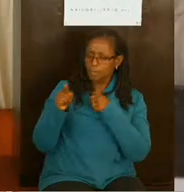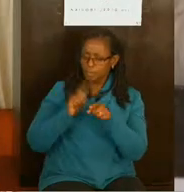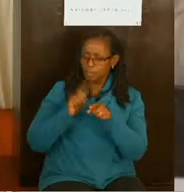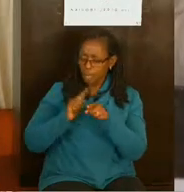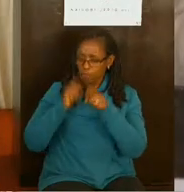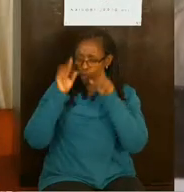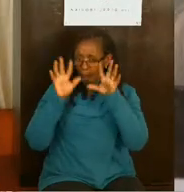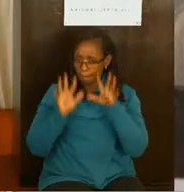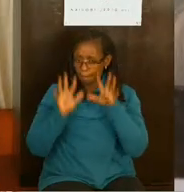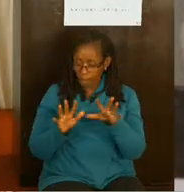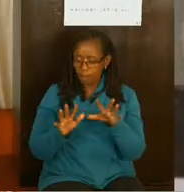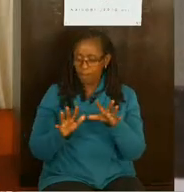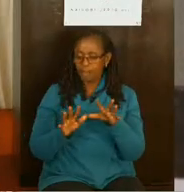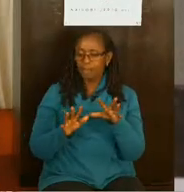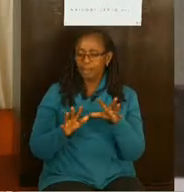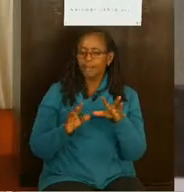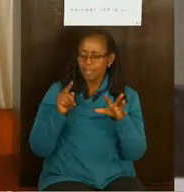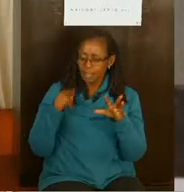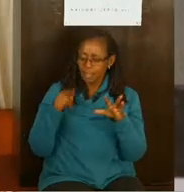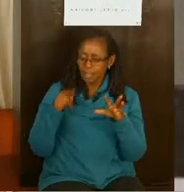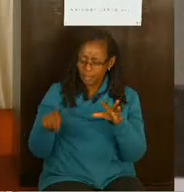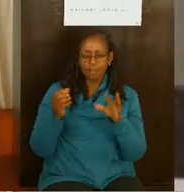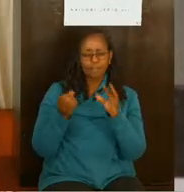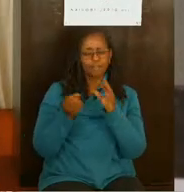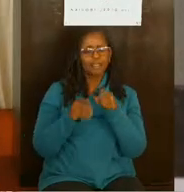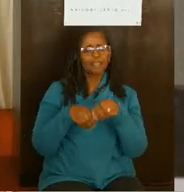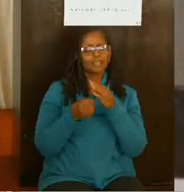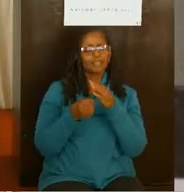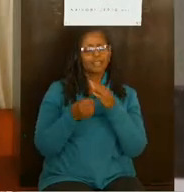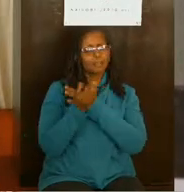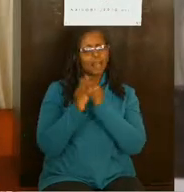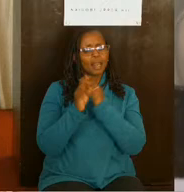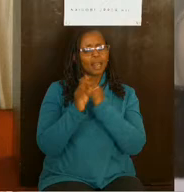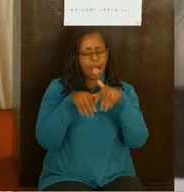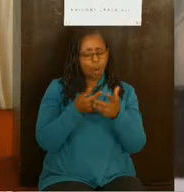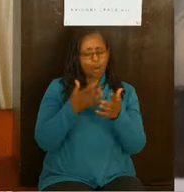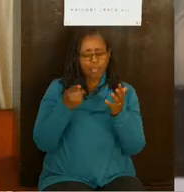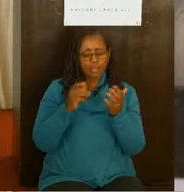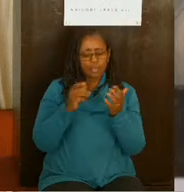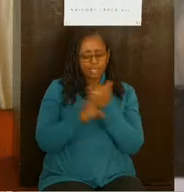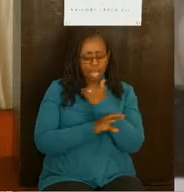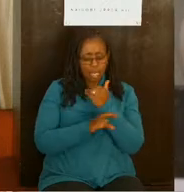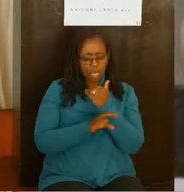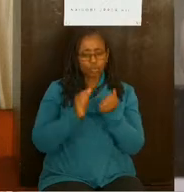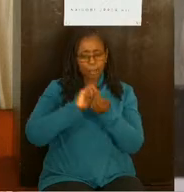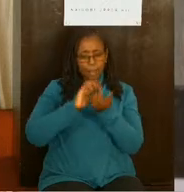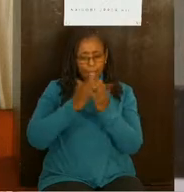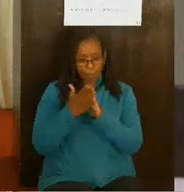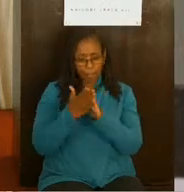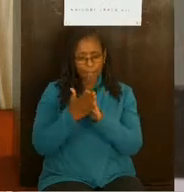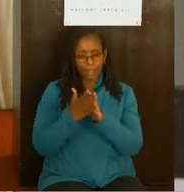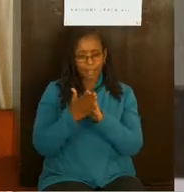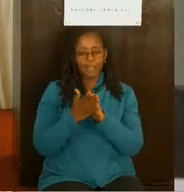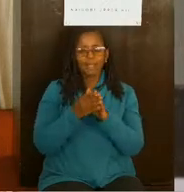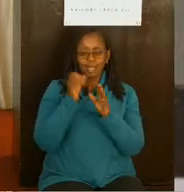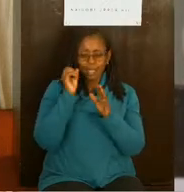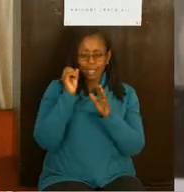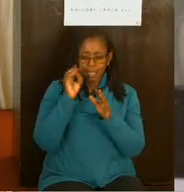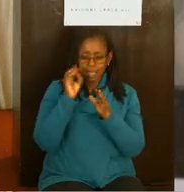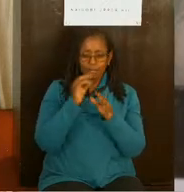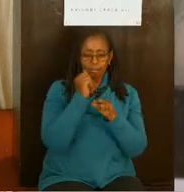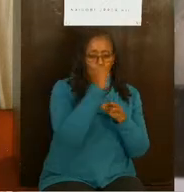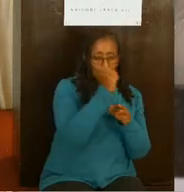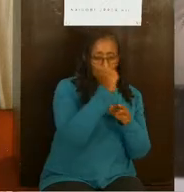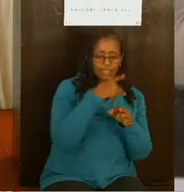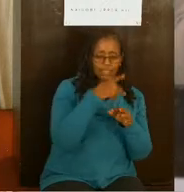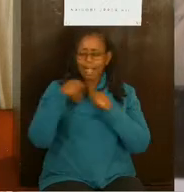picture of what he would like this country to be and how we'll approach his politics and governance if